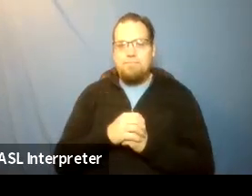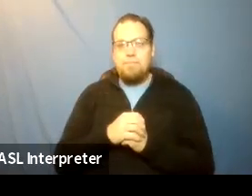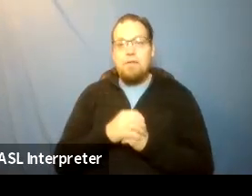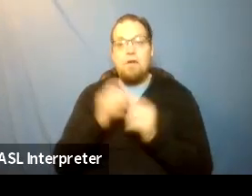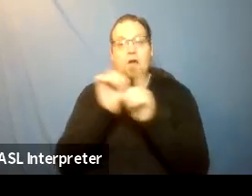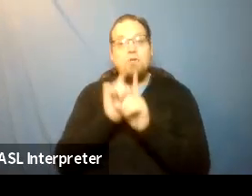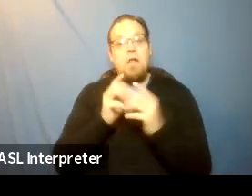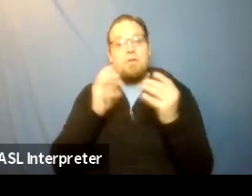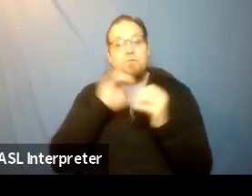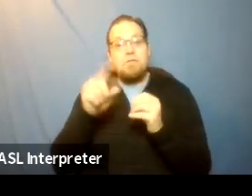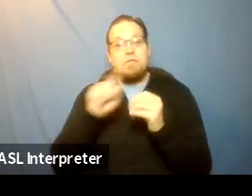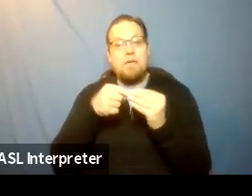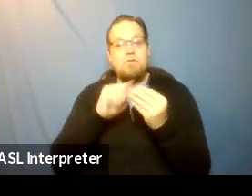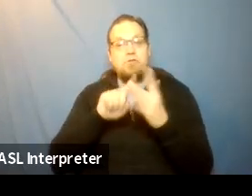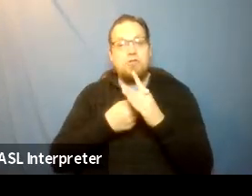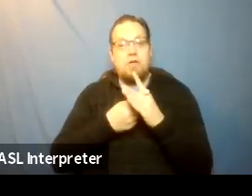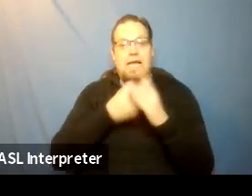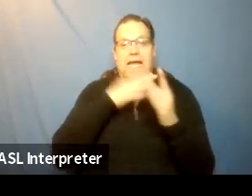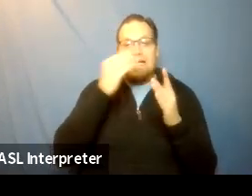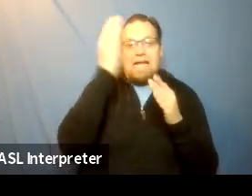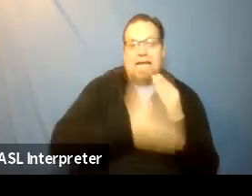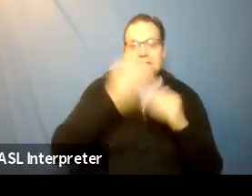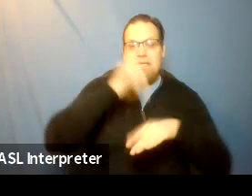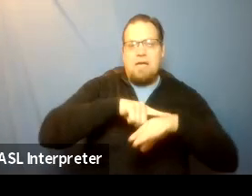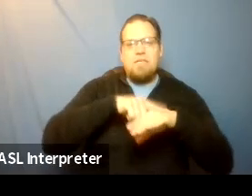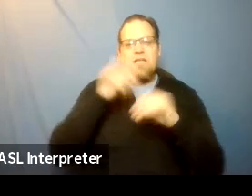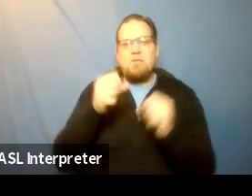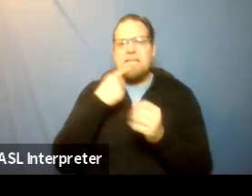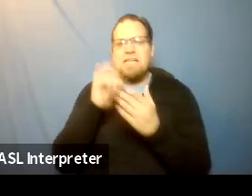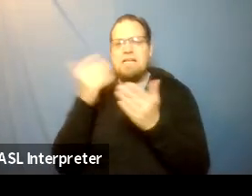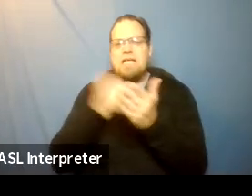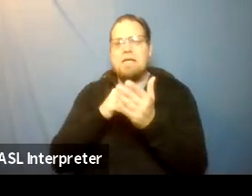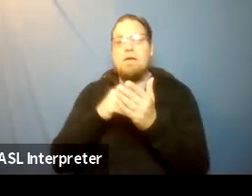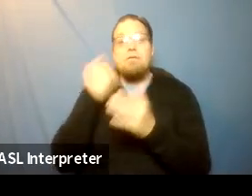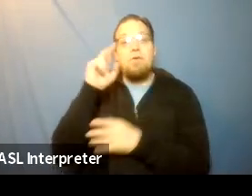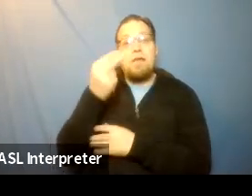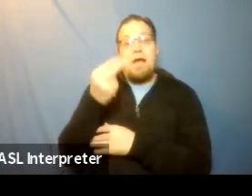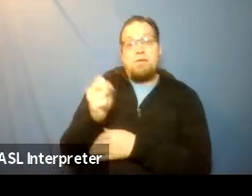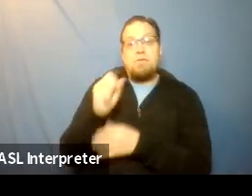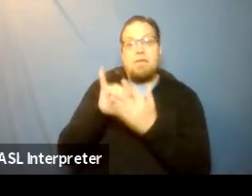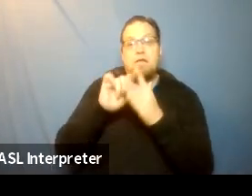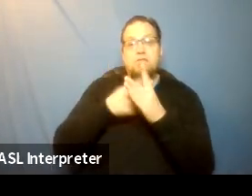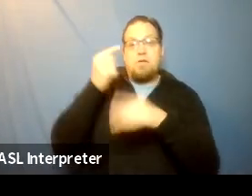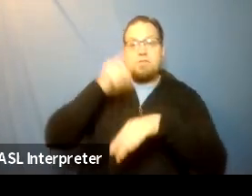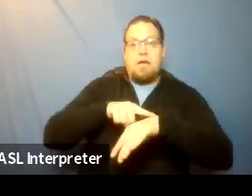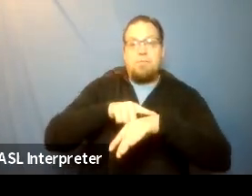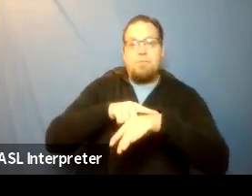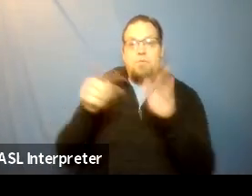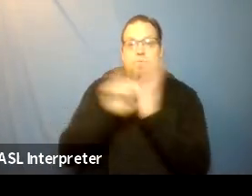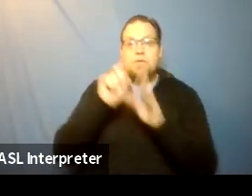Also, a lot of questions about start and end times. Can you repeat those again? Yes, for the high school, the start time, bell time will